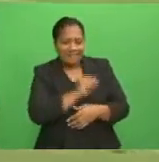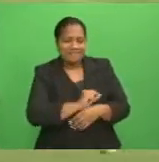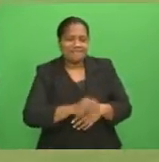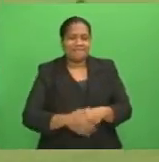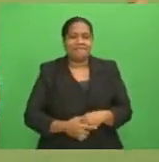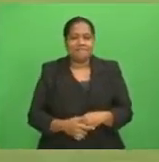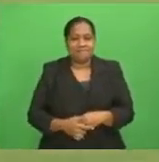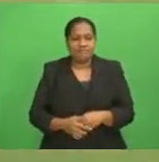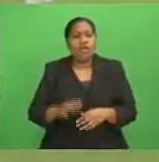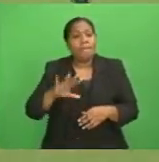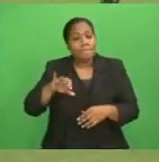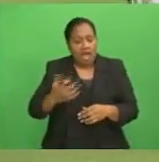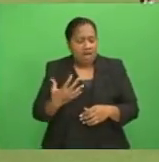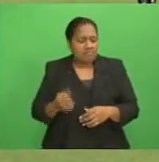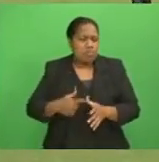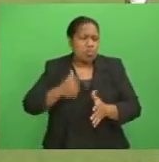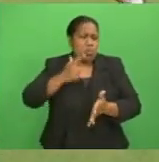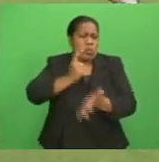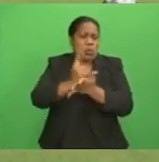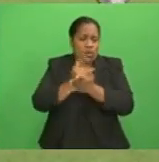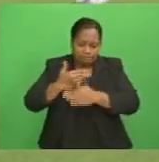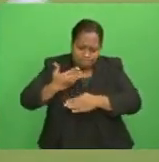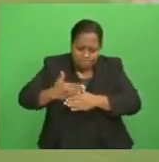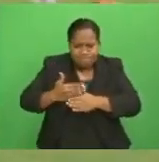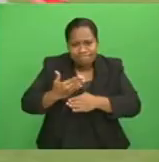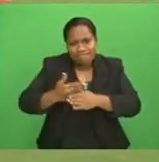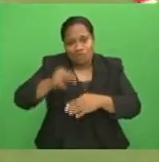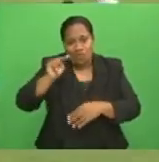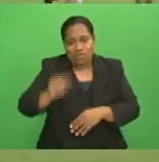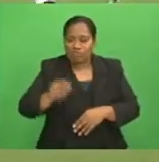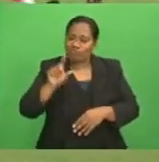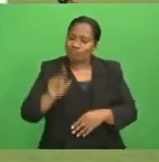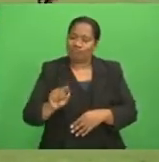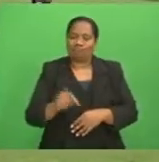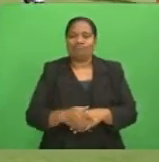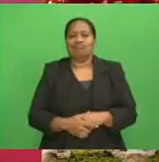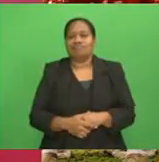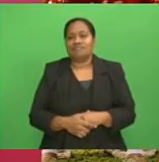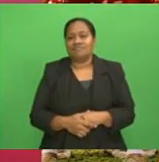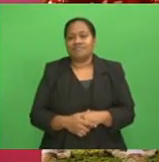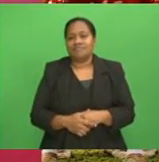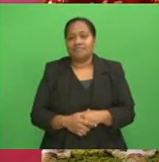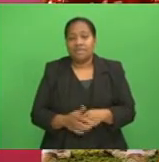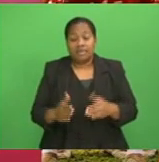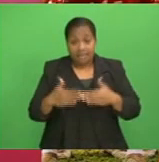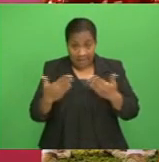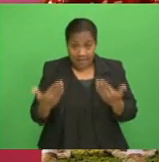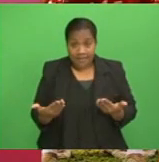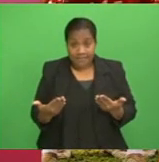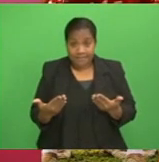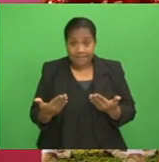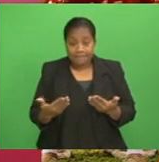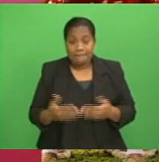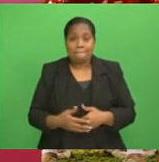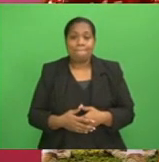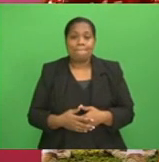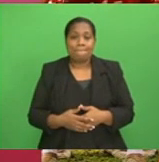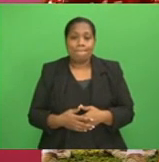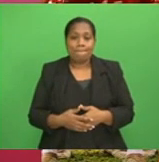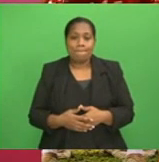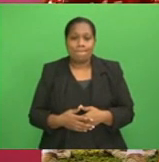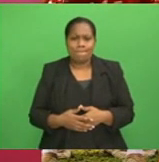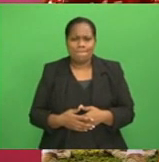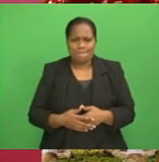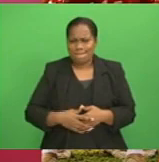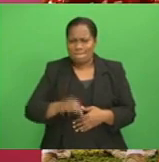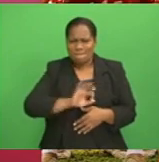of work that needs to be done to earn a place in the Fiji fact. At the moment, there's no indication of any team that